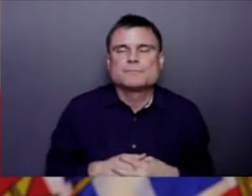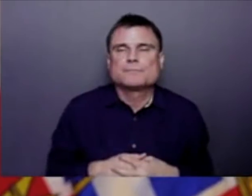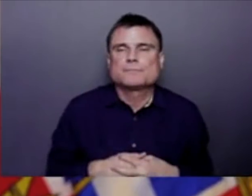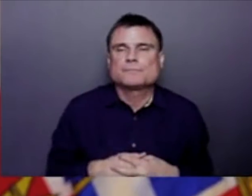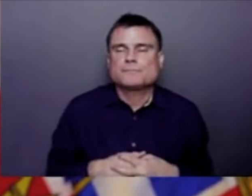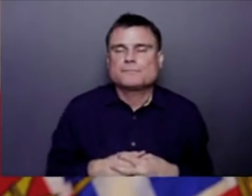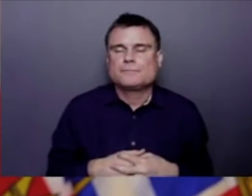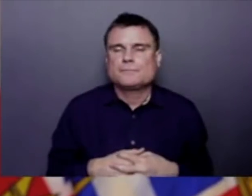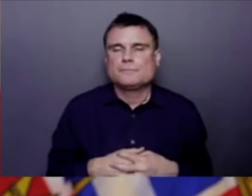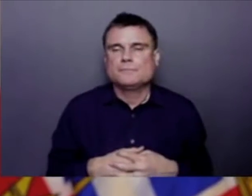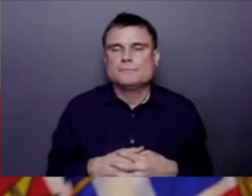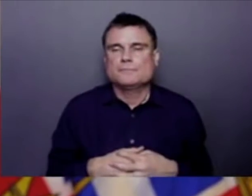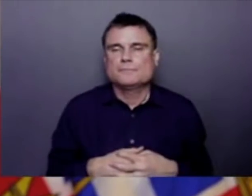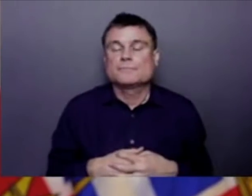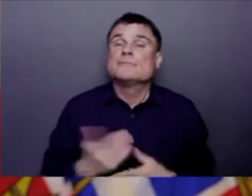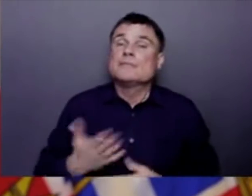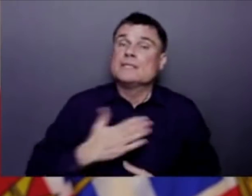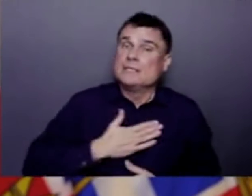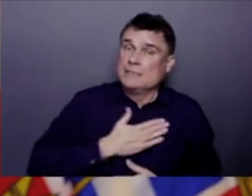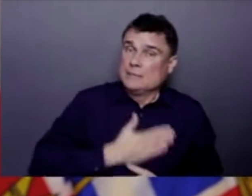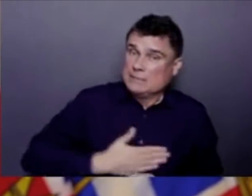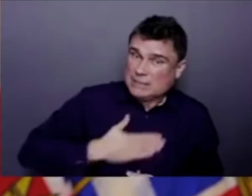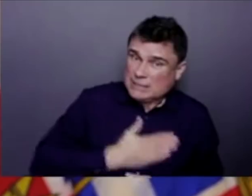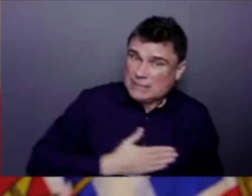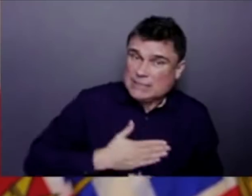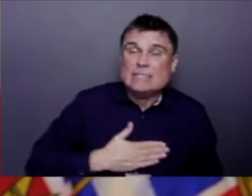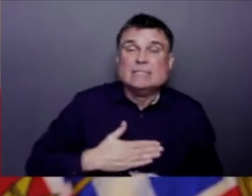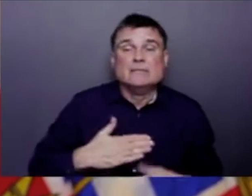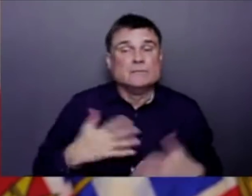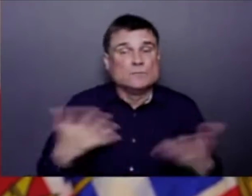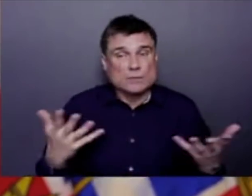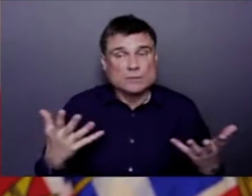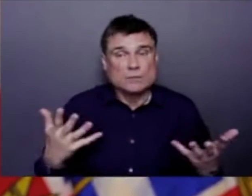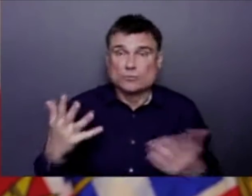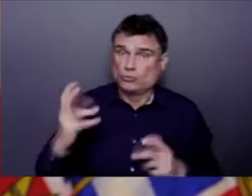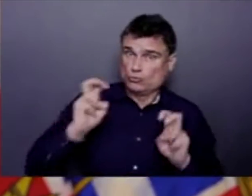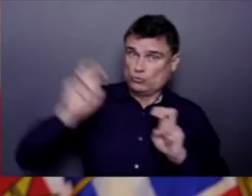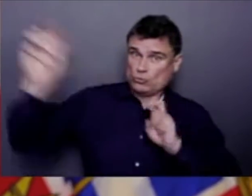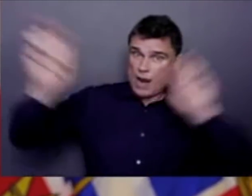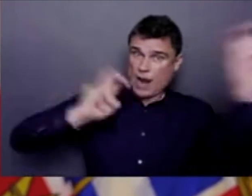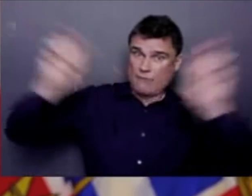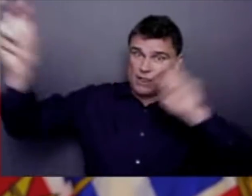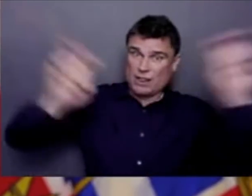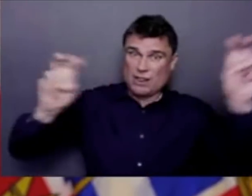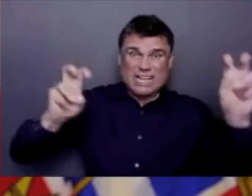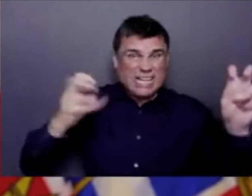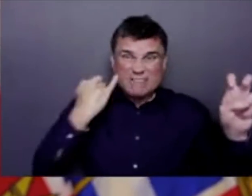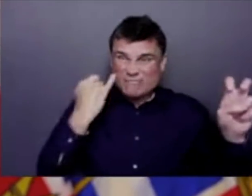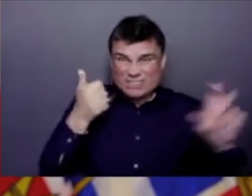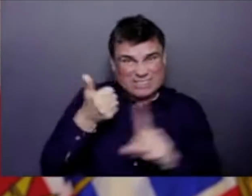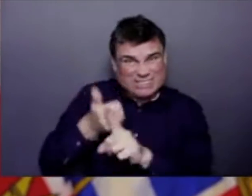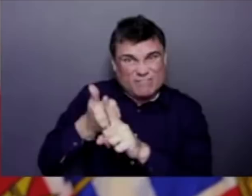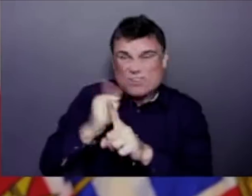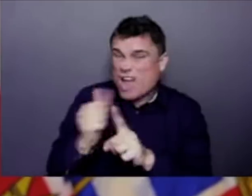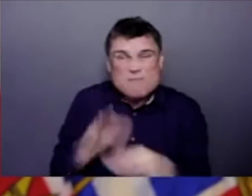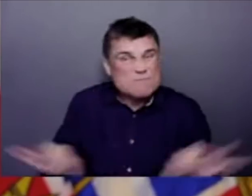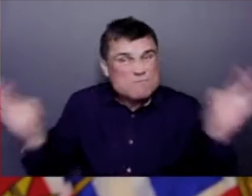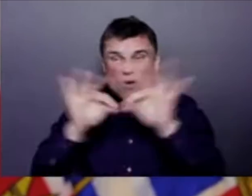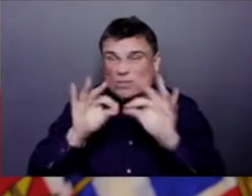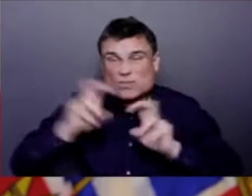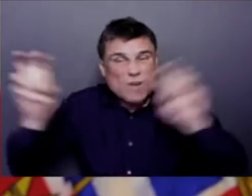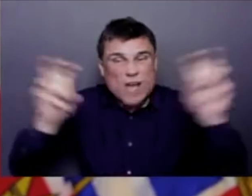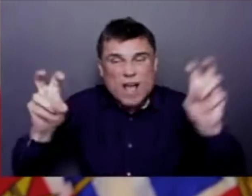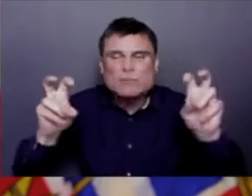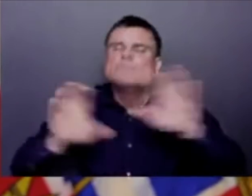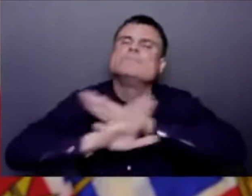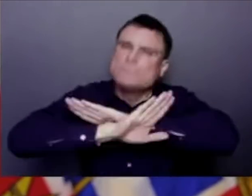non-essential travel, particularly international travel right now, isn't a nice to do. It is a must do for all of